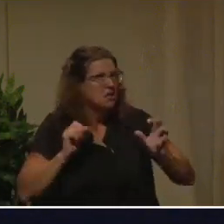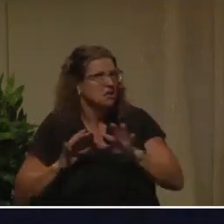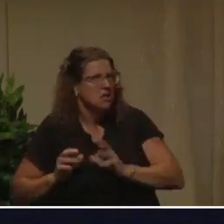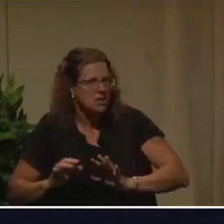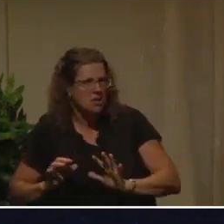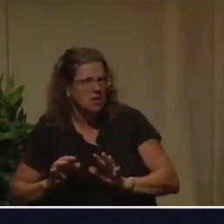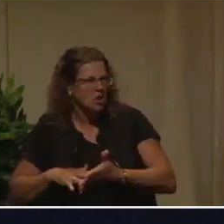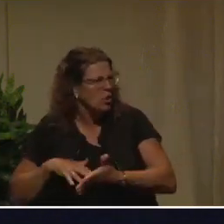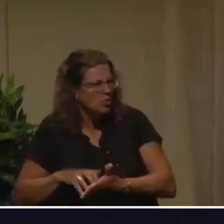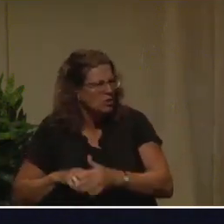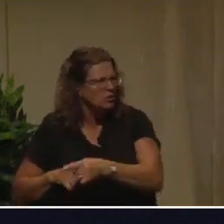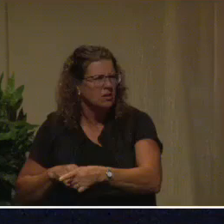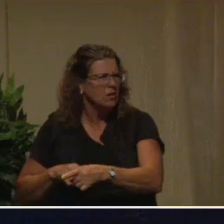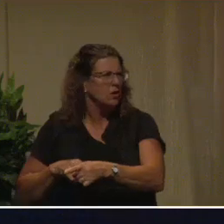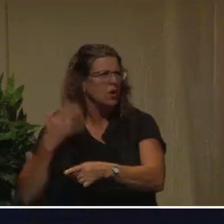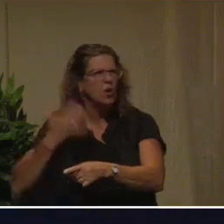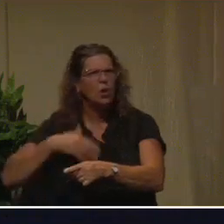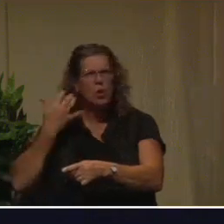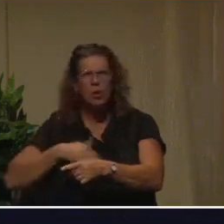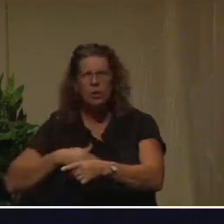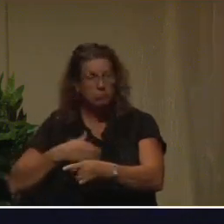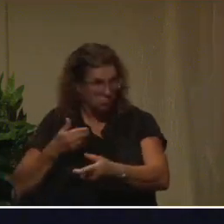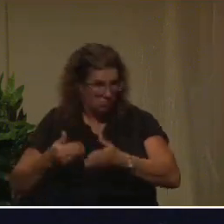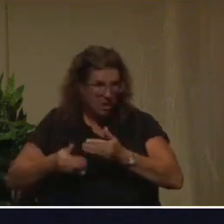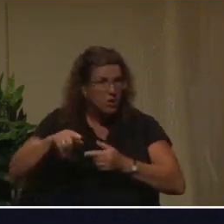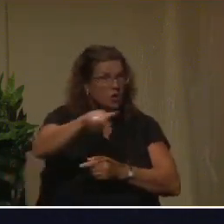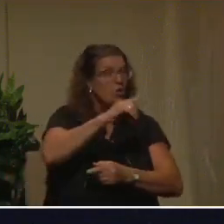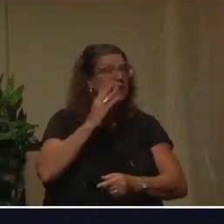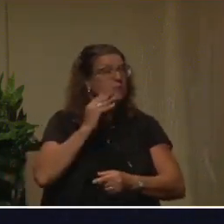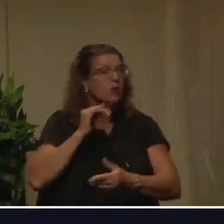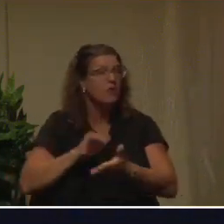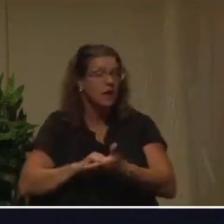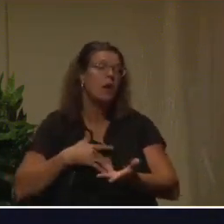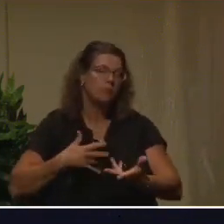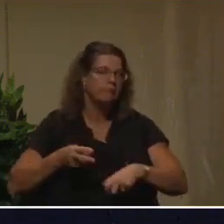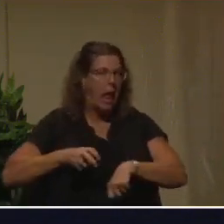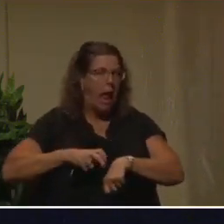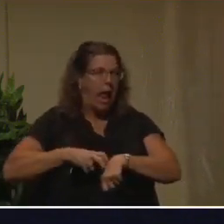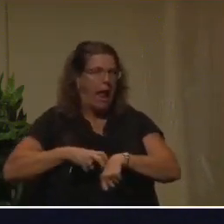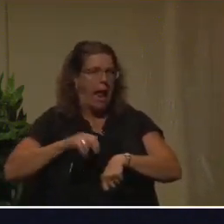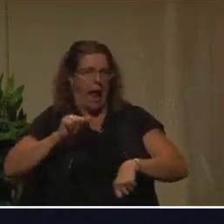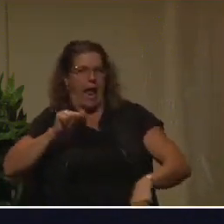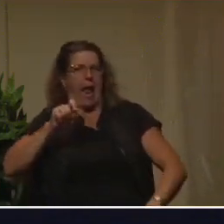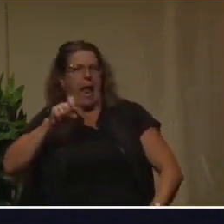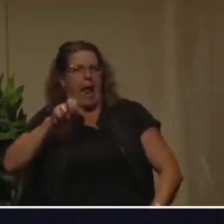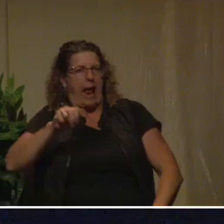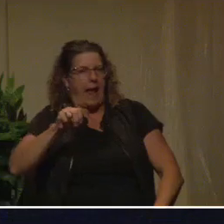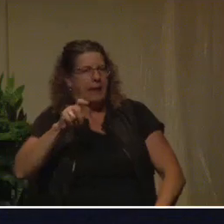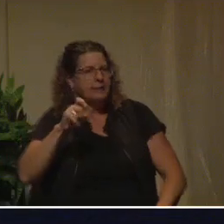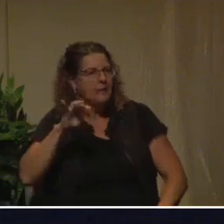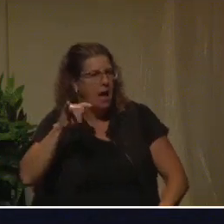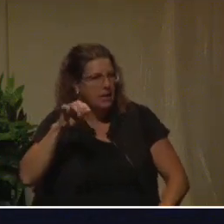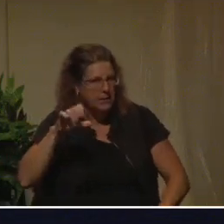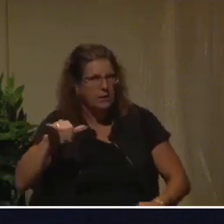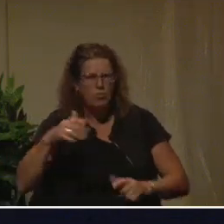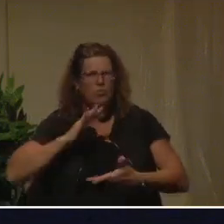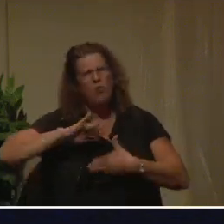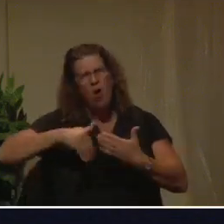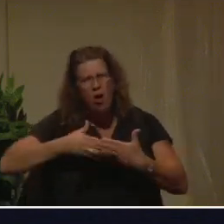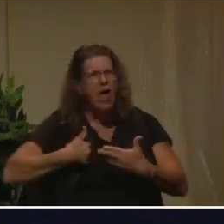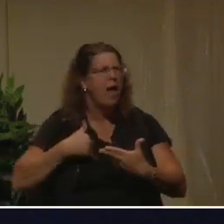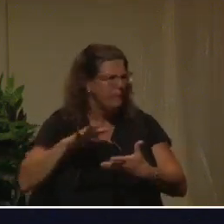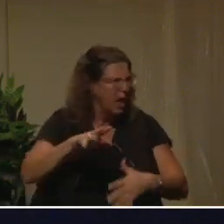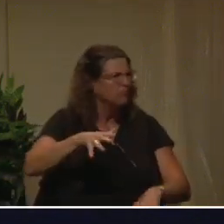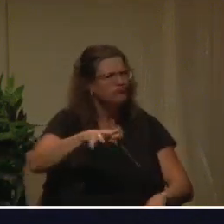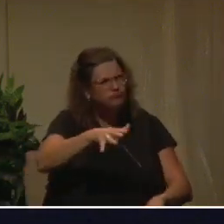that may be true for you. Of course, anxiety is something we all have right until the day we die. We'll be coping with that. But this